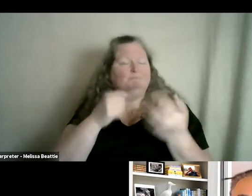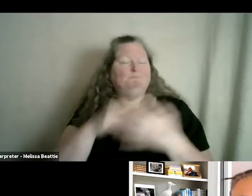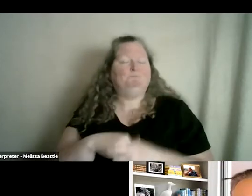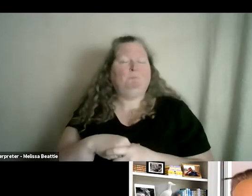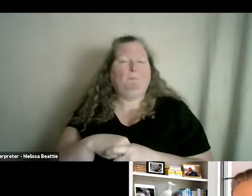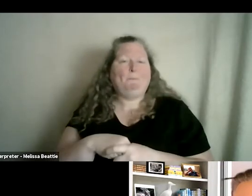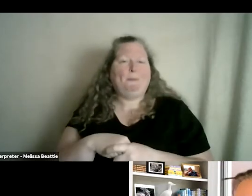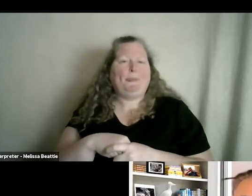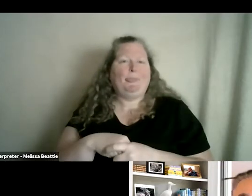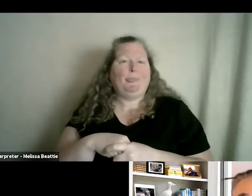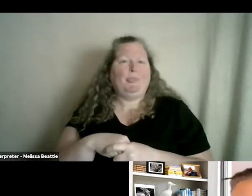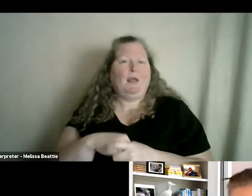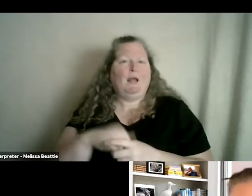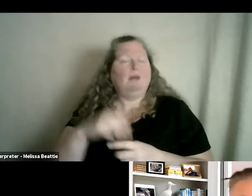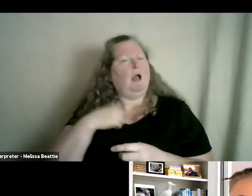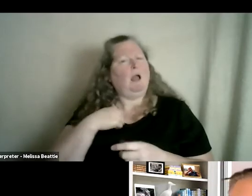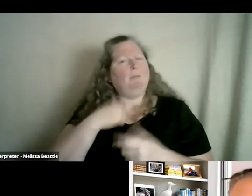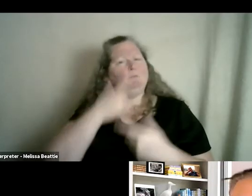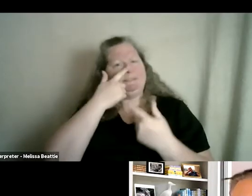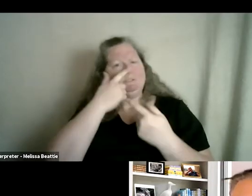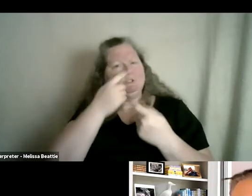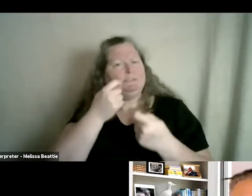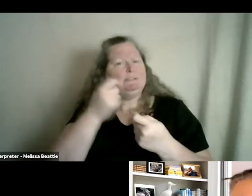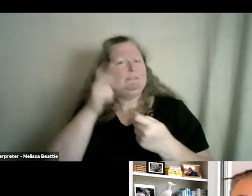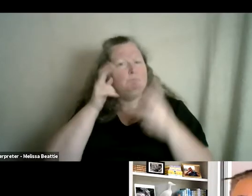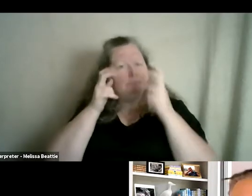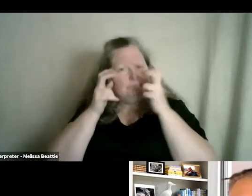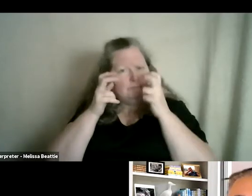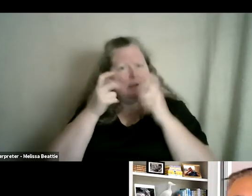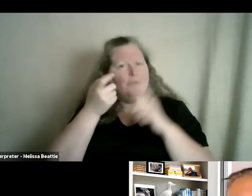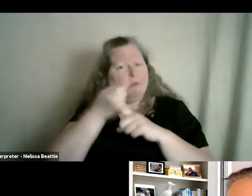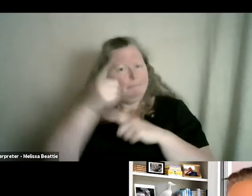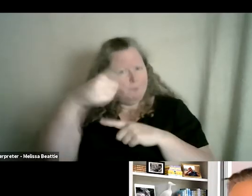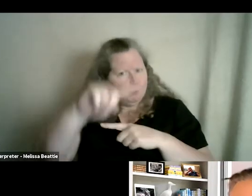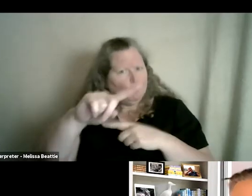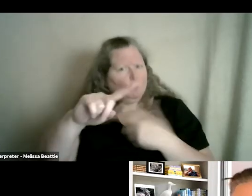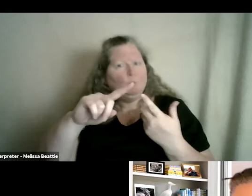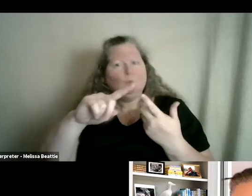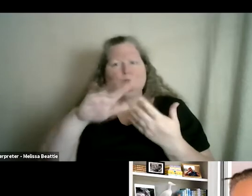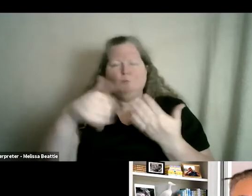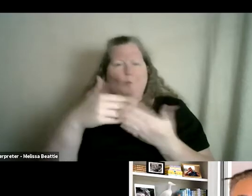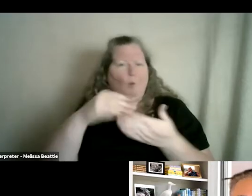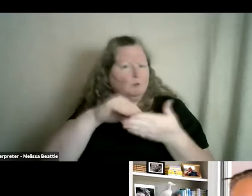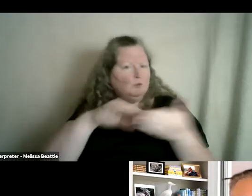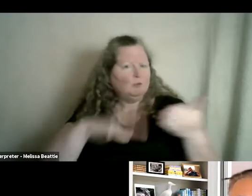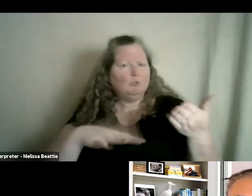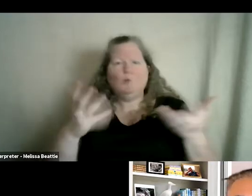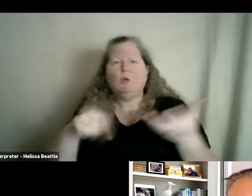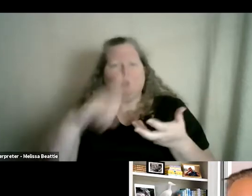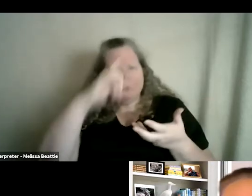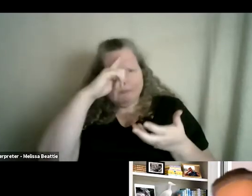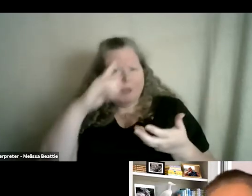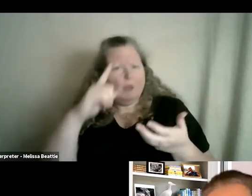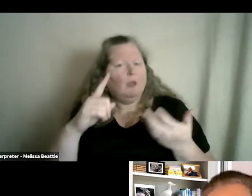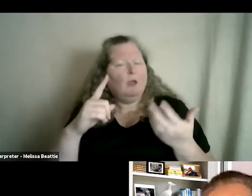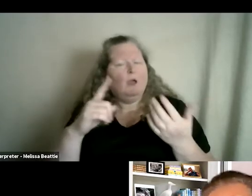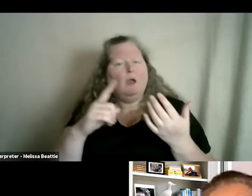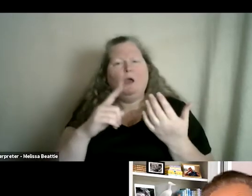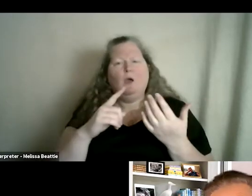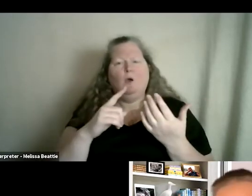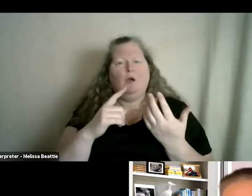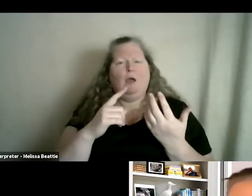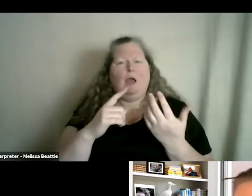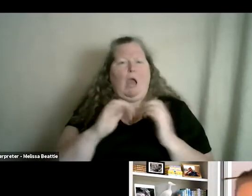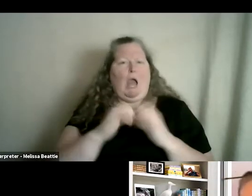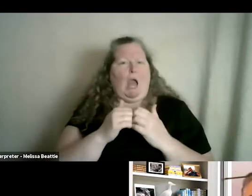very interested in hearing from you, from everyone, from all of you folks. What do you think? How will these